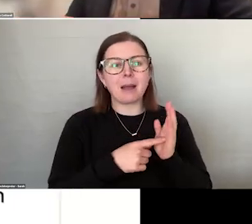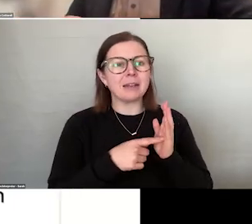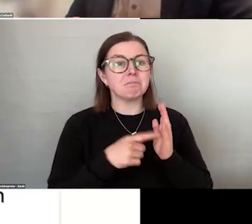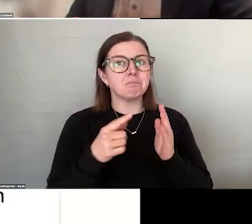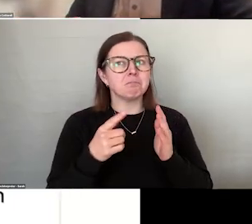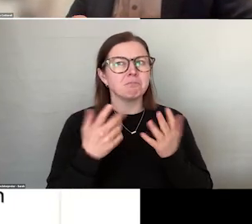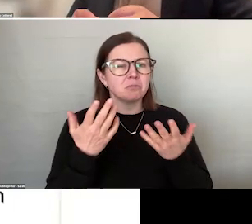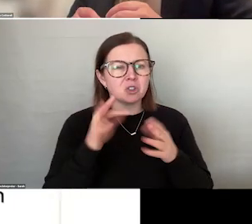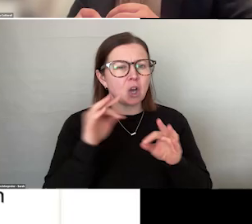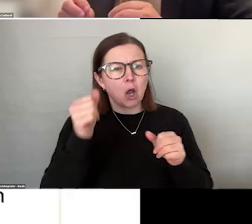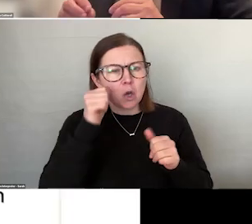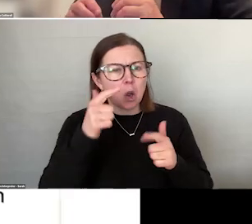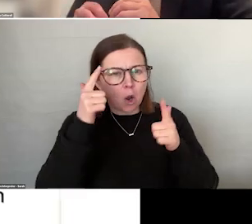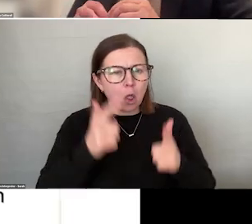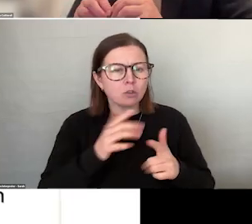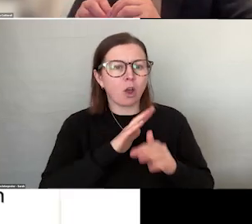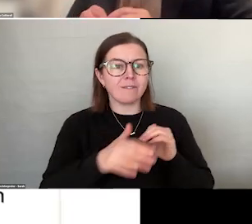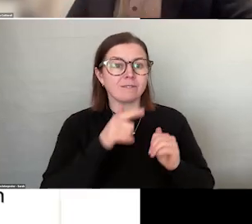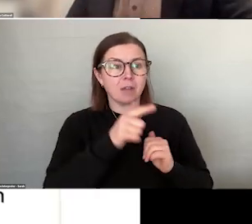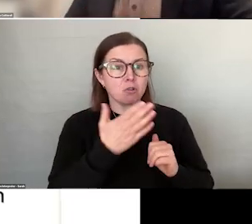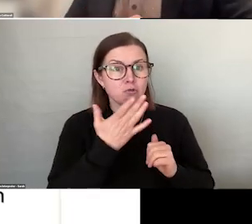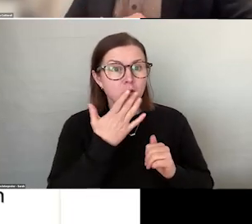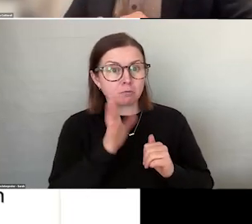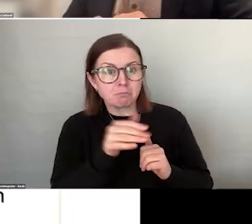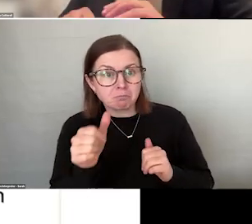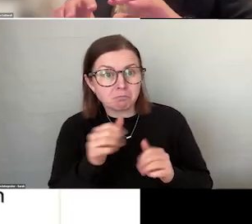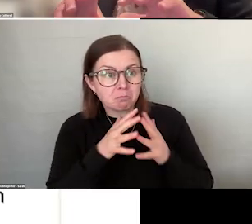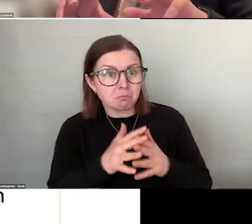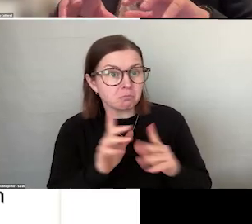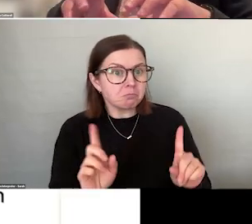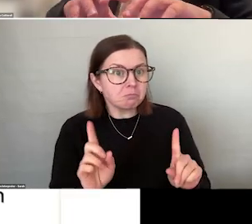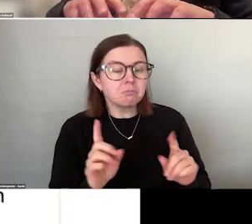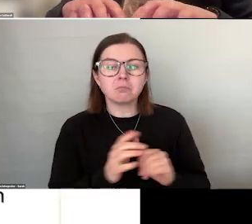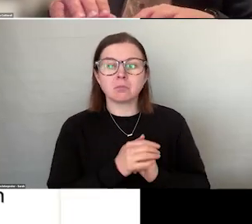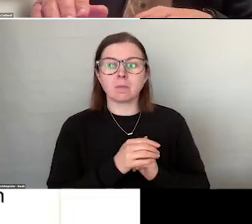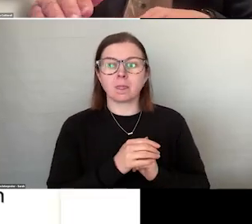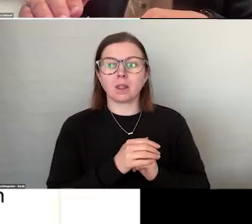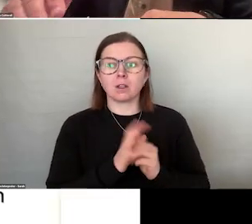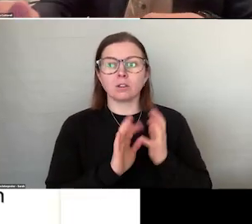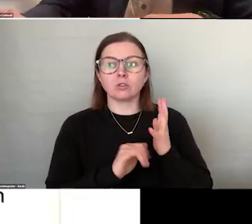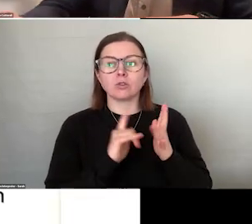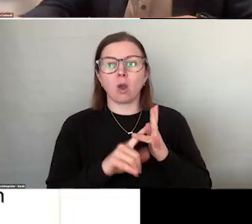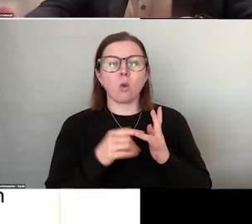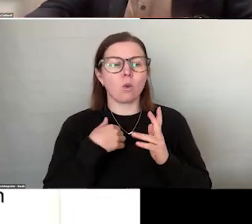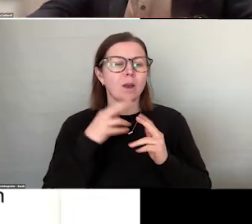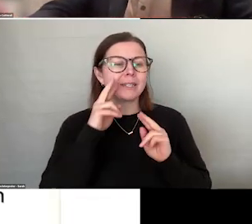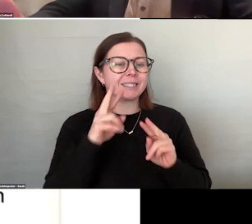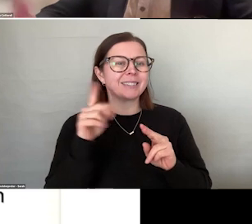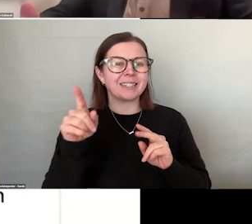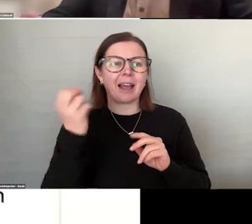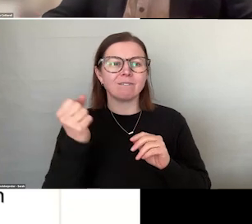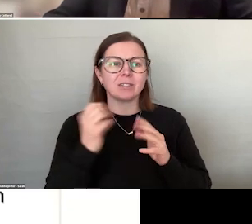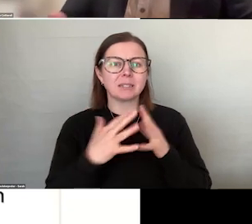knowing enough about how cost effective they are. So we've seen the program in